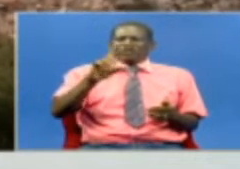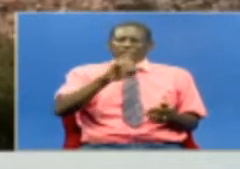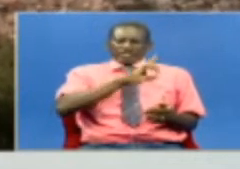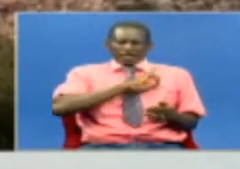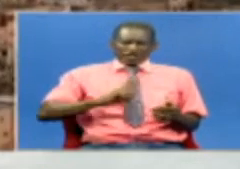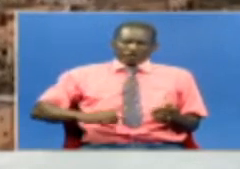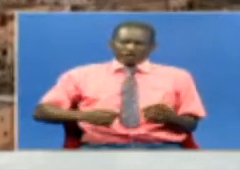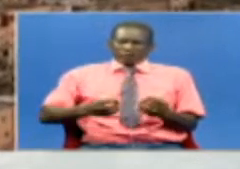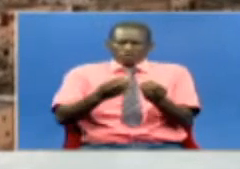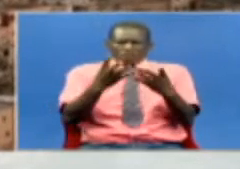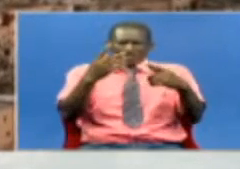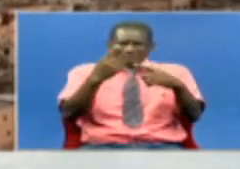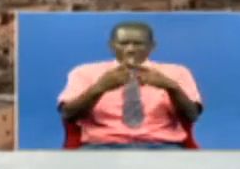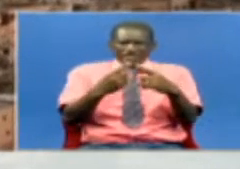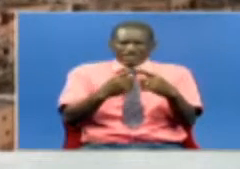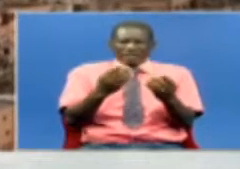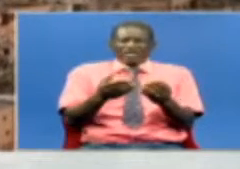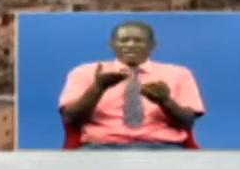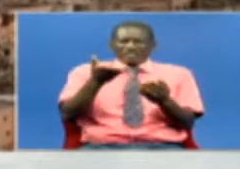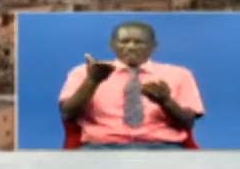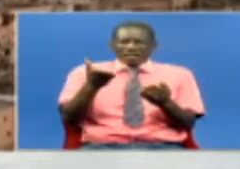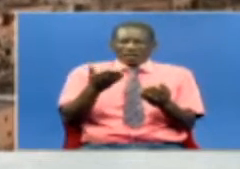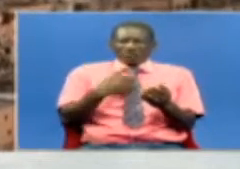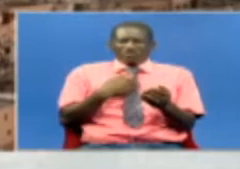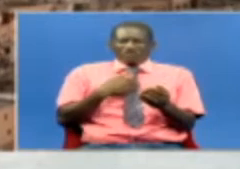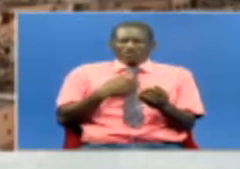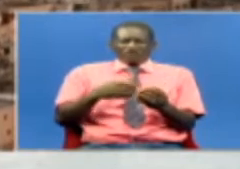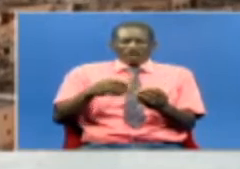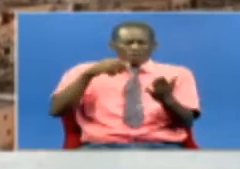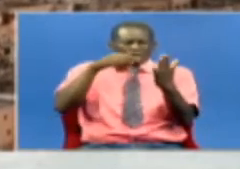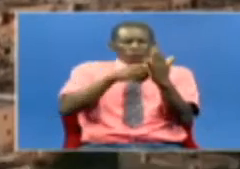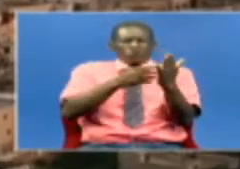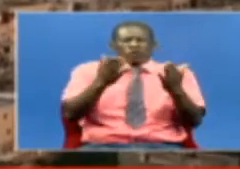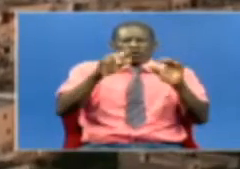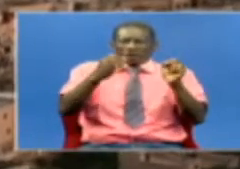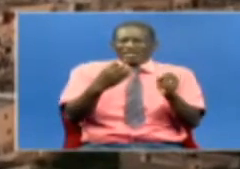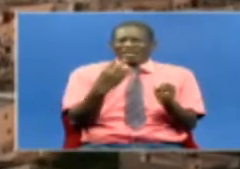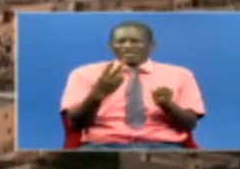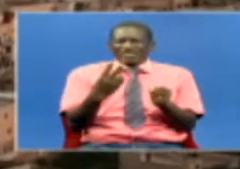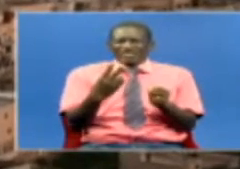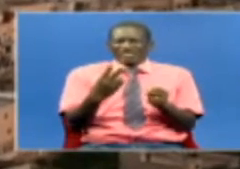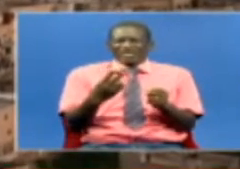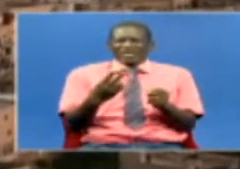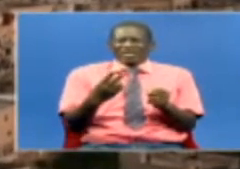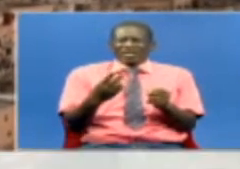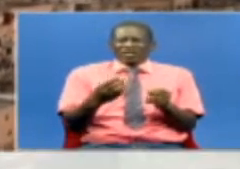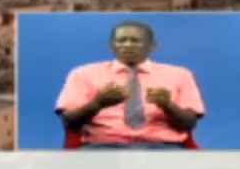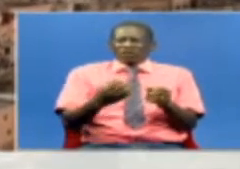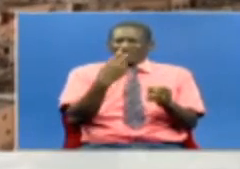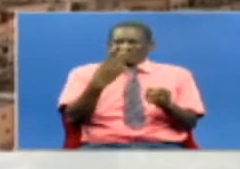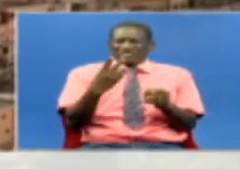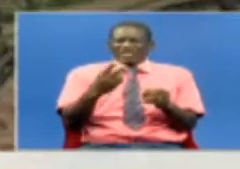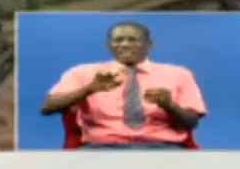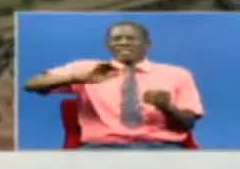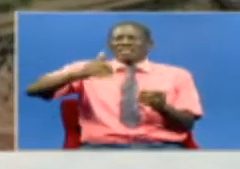From here, there is a vantage point where one would see at least a bigger portion of the